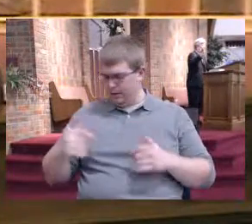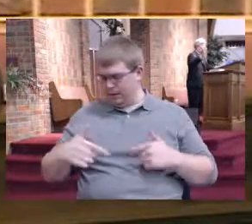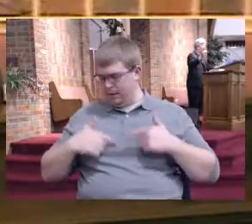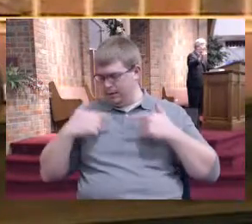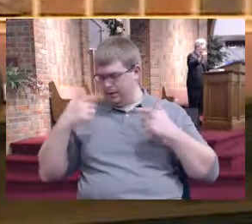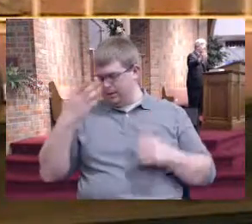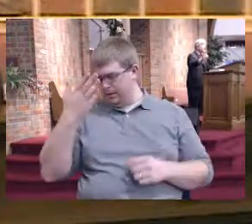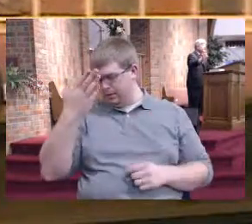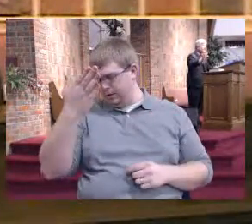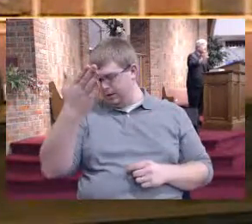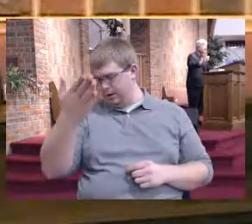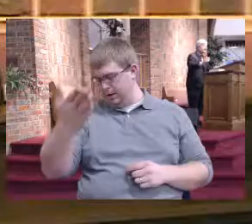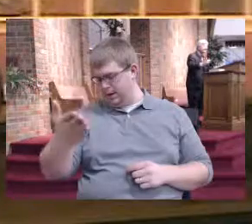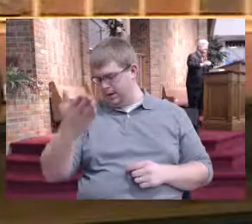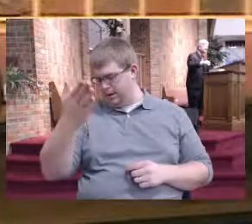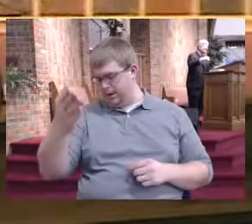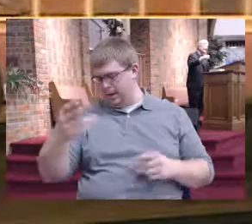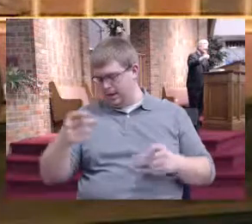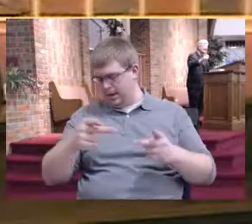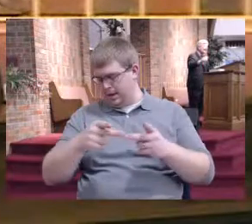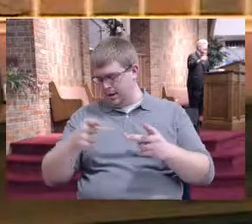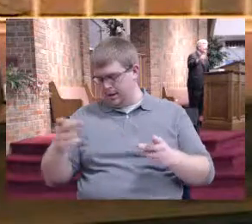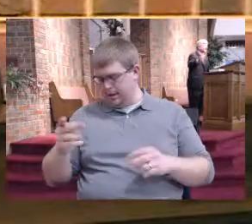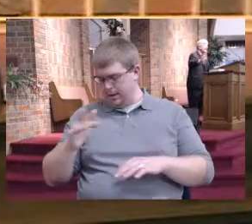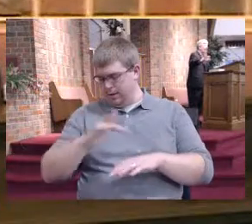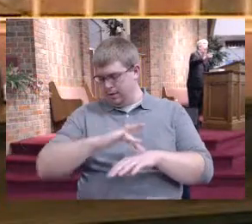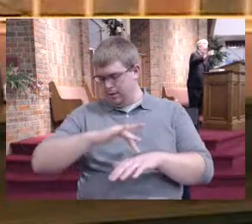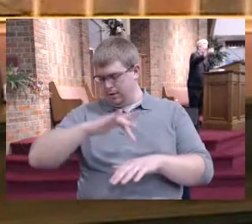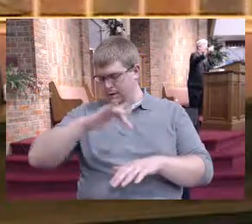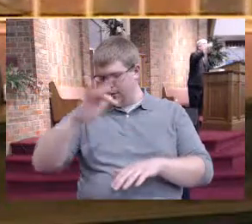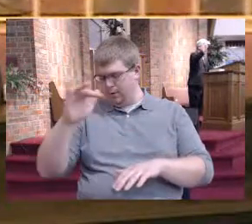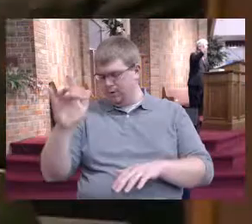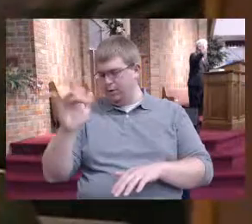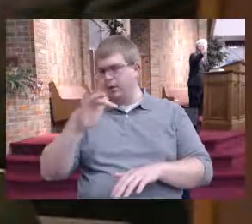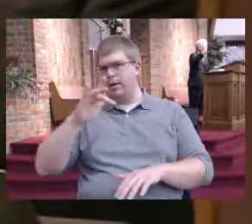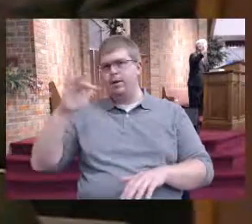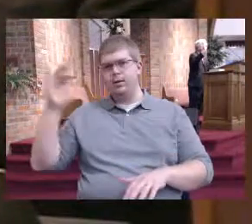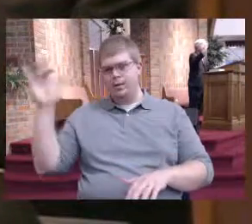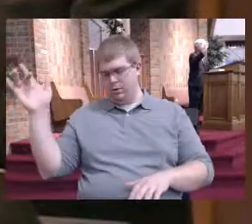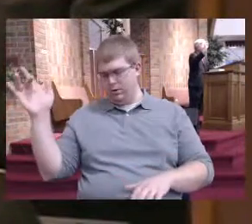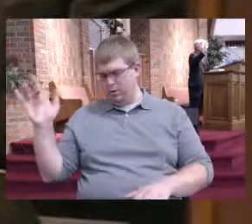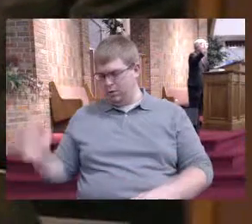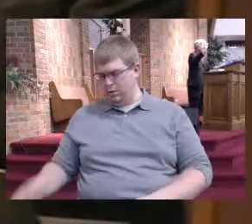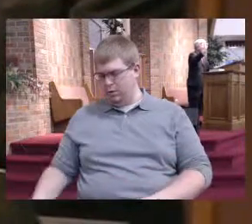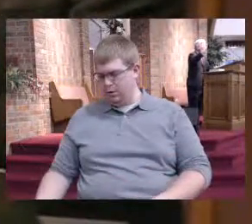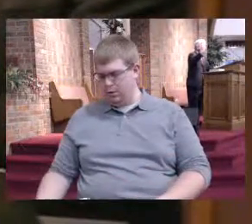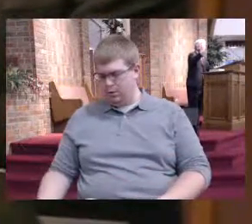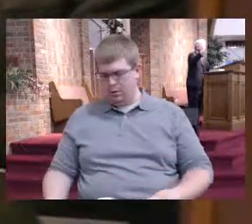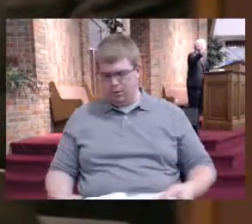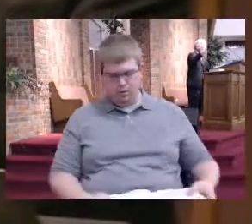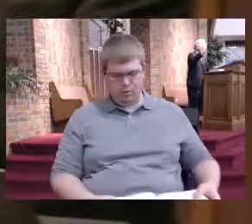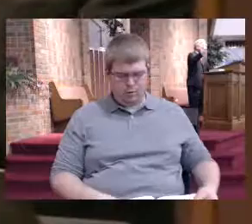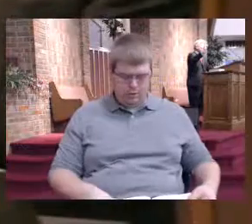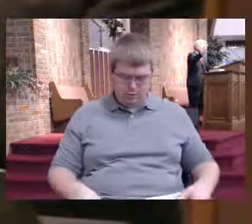but walk the streets that are purest